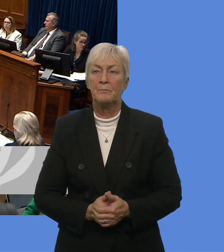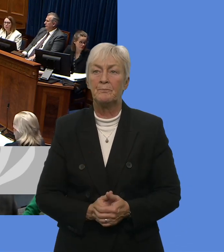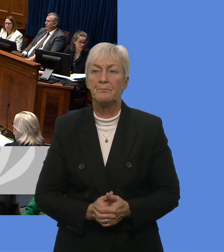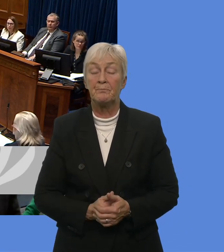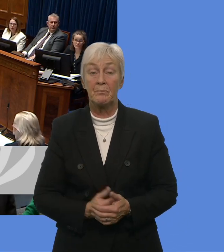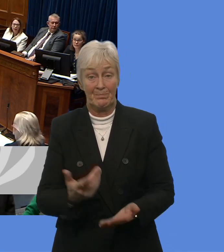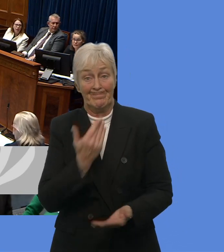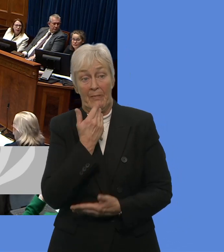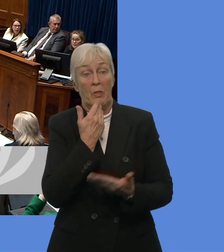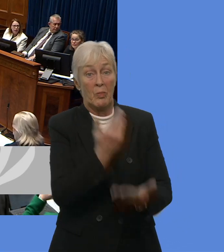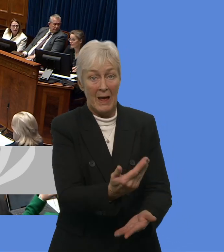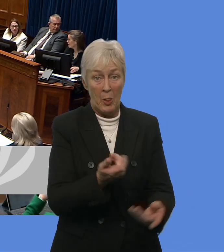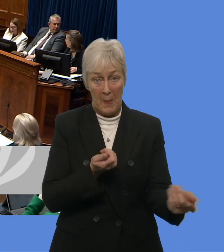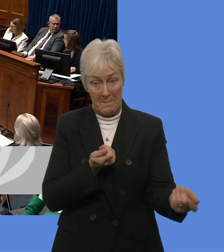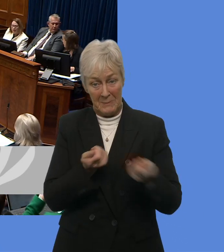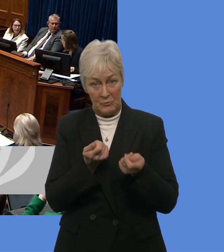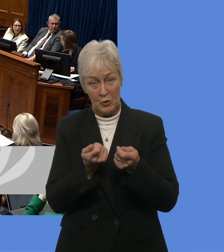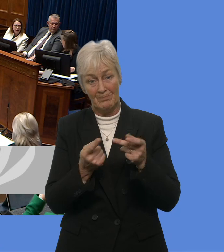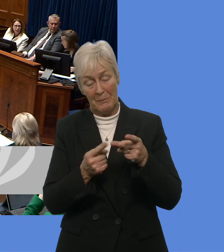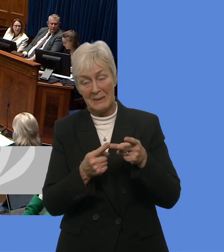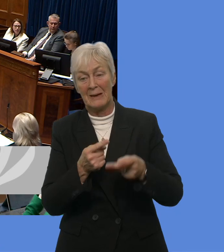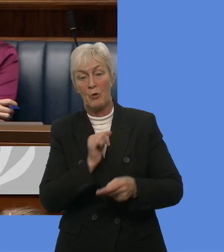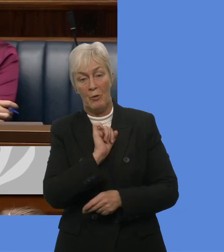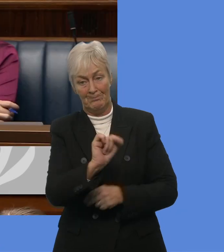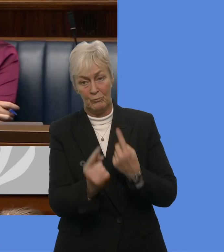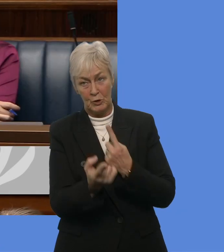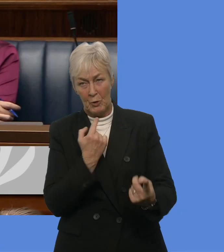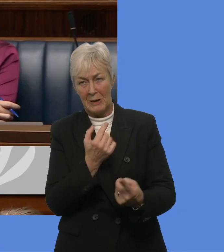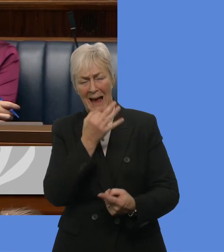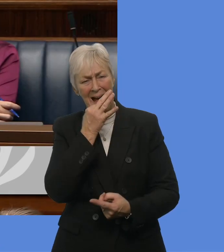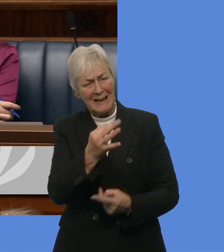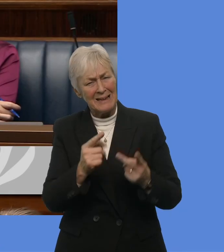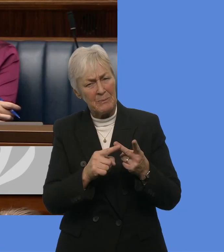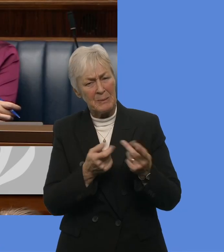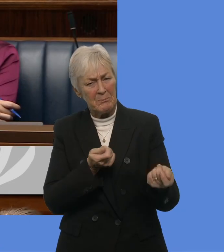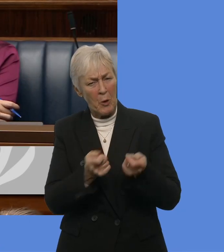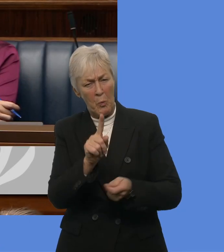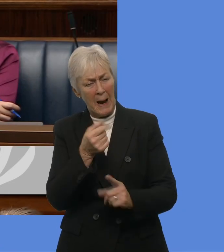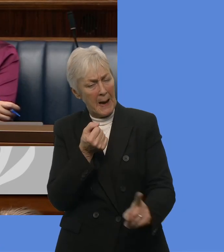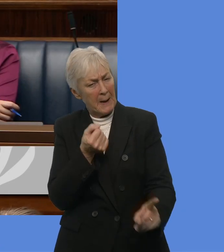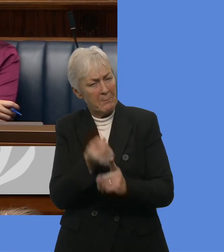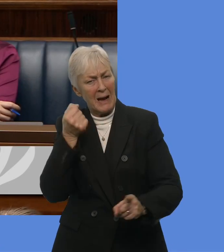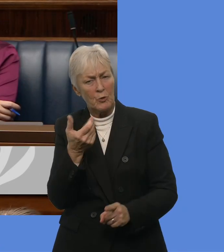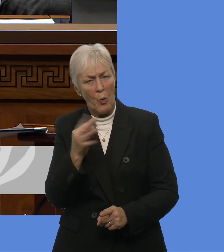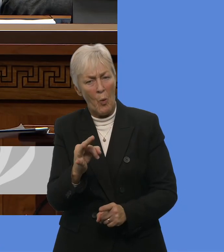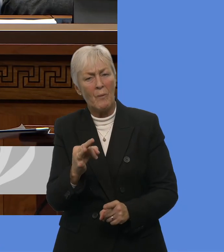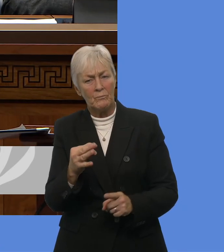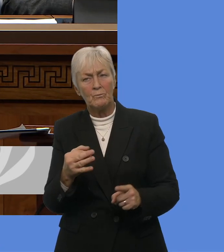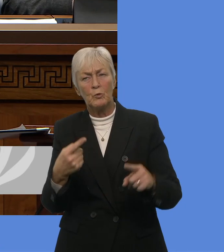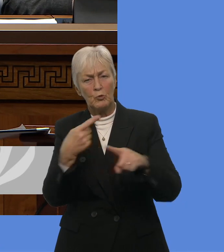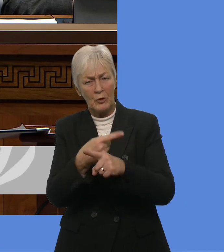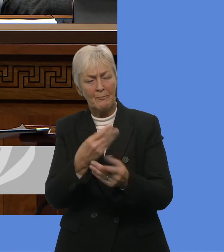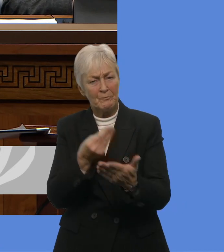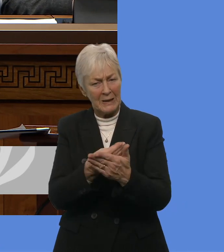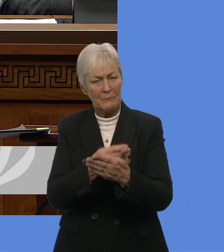I thank the Deputy First Minister for her answer thus far? Could I ask the Deputy First Minister what will be the impact of the cross-cutting commitment